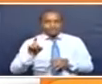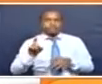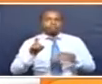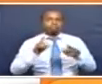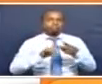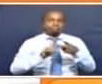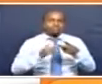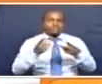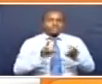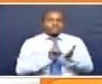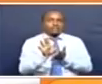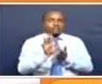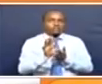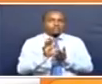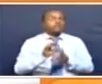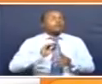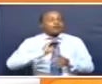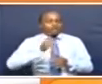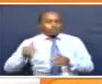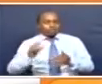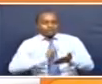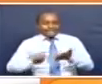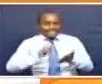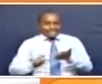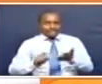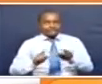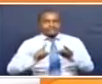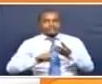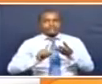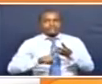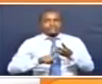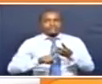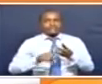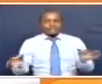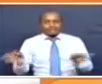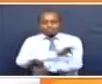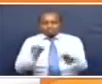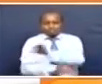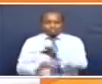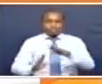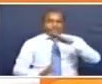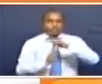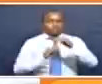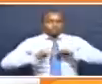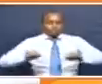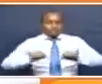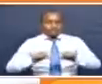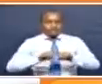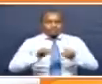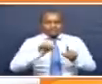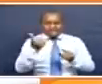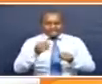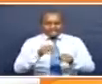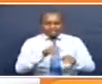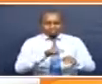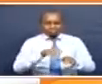services of the county secretary, and the governor can also redeploy his chief officers. But when it comes to other people lower down in the